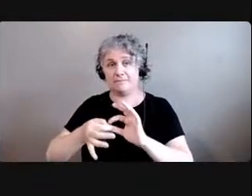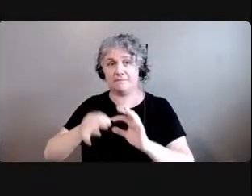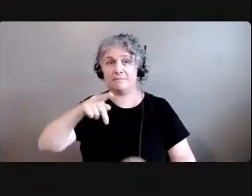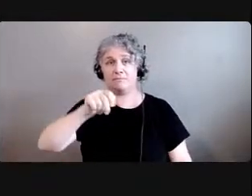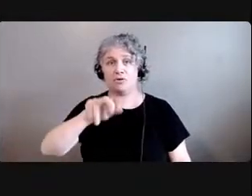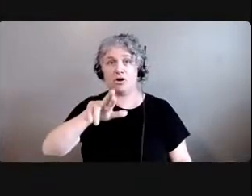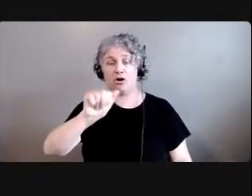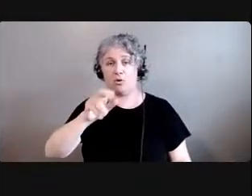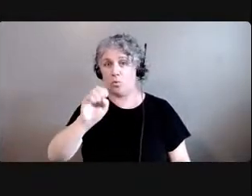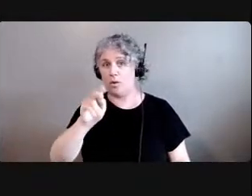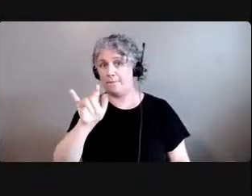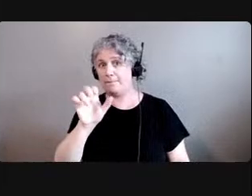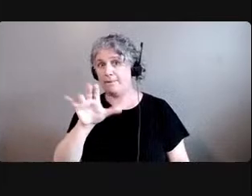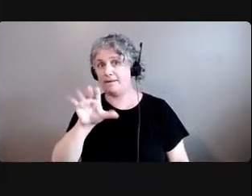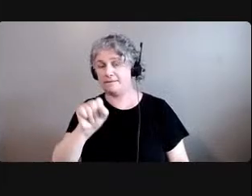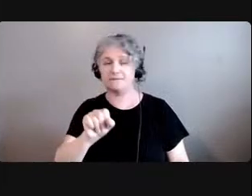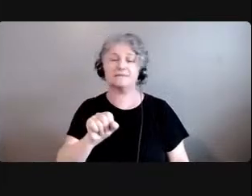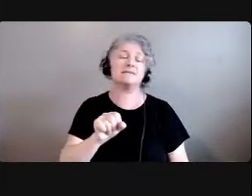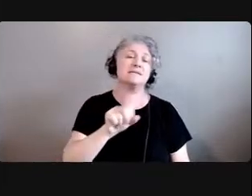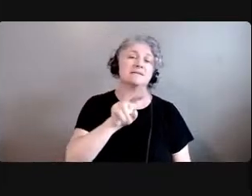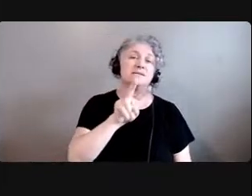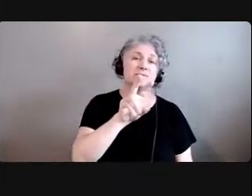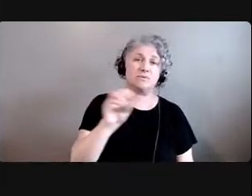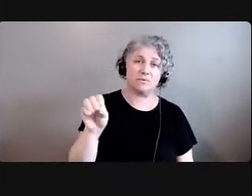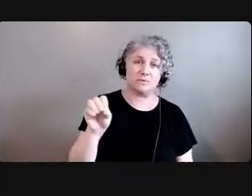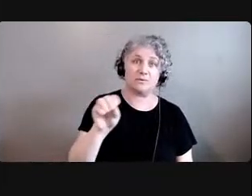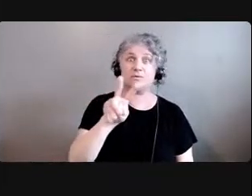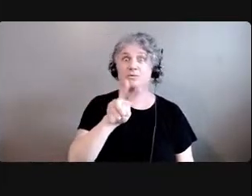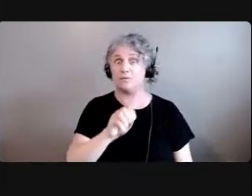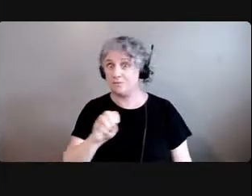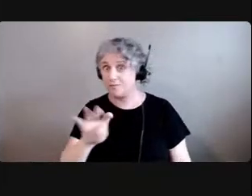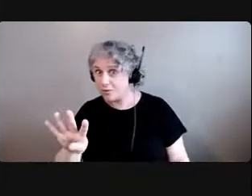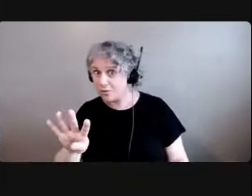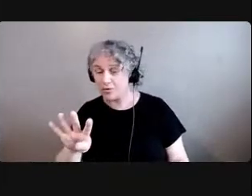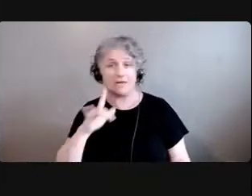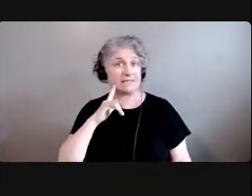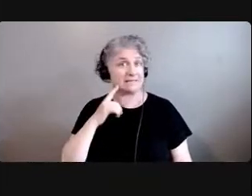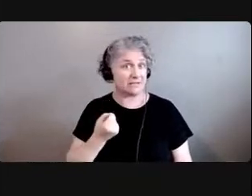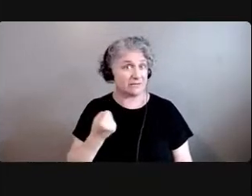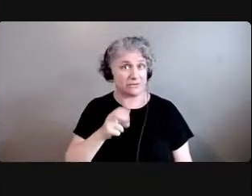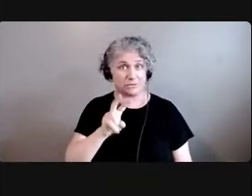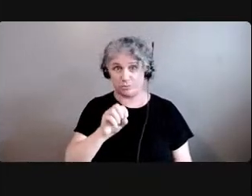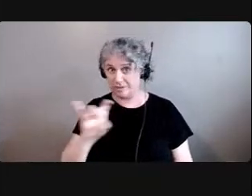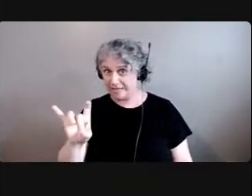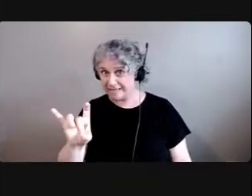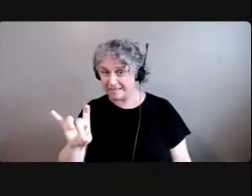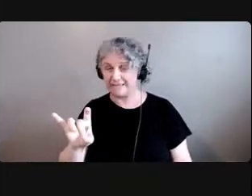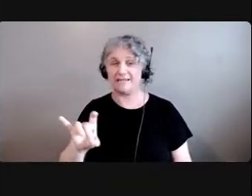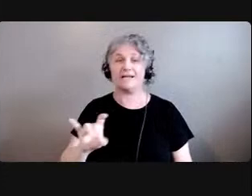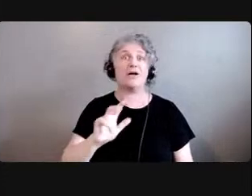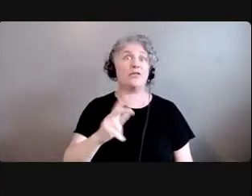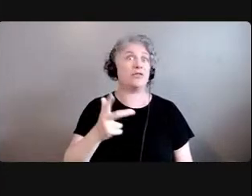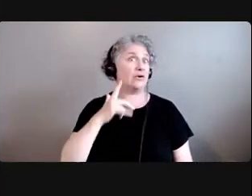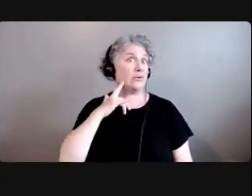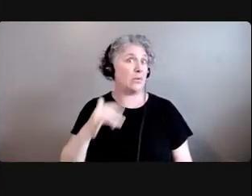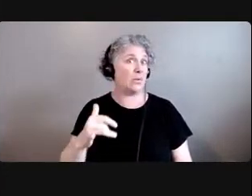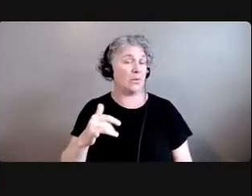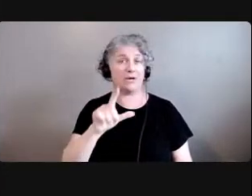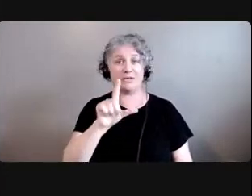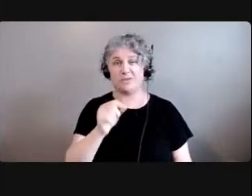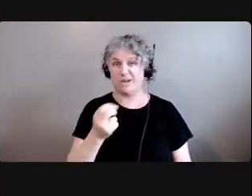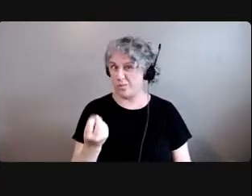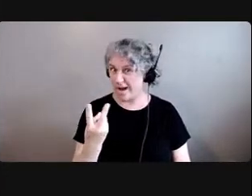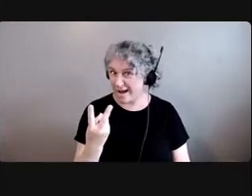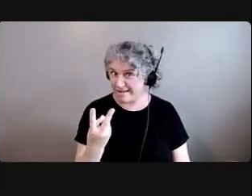in 2000 and 2004, a silver medal in 2008, a third gold medal in